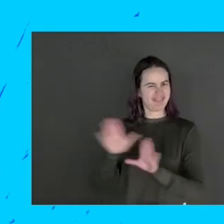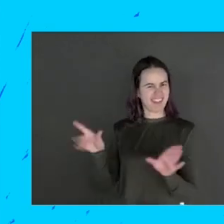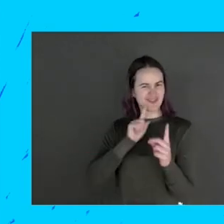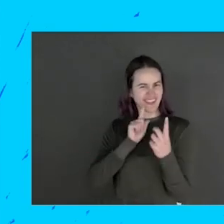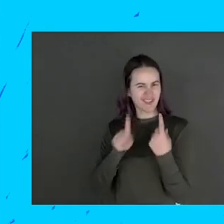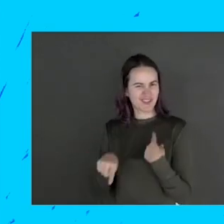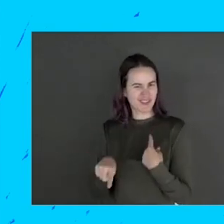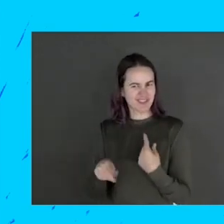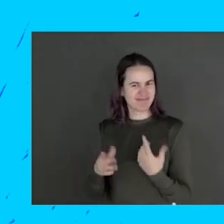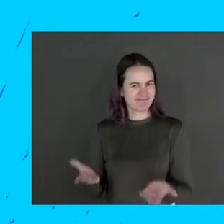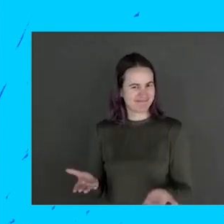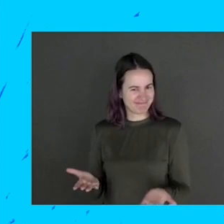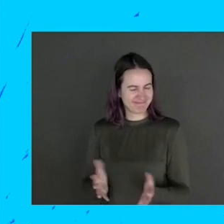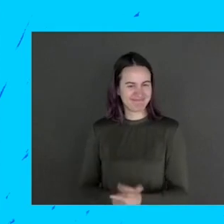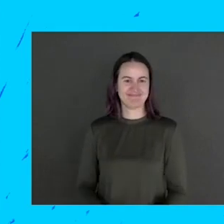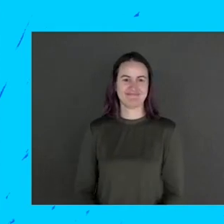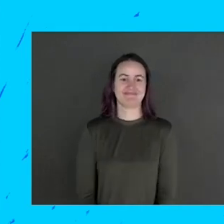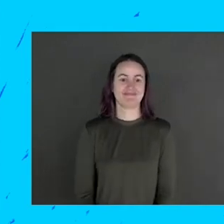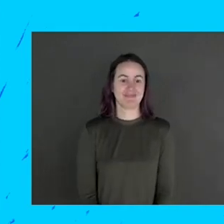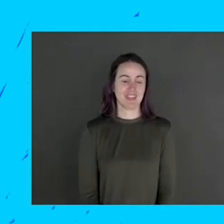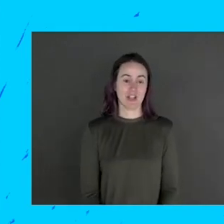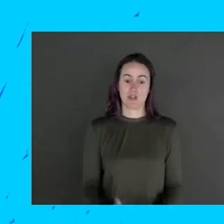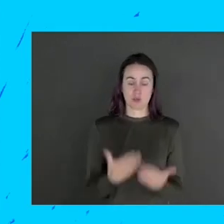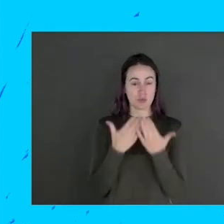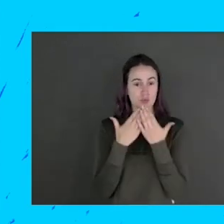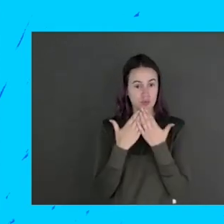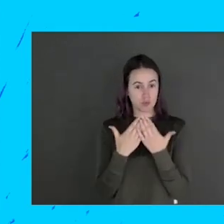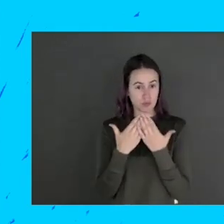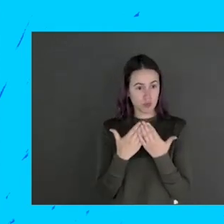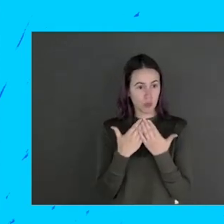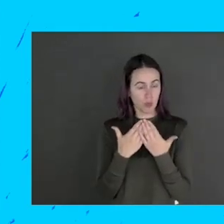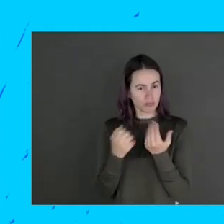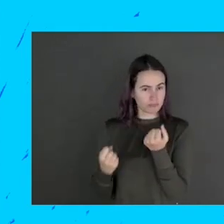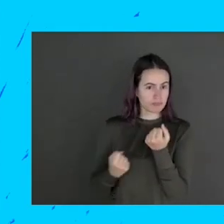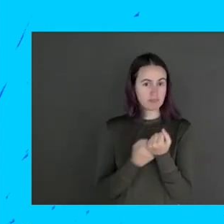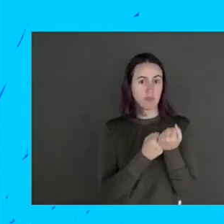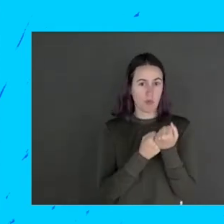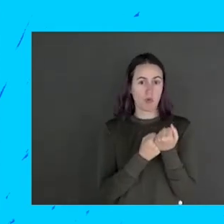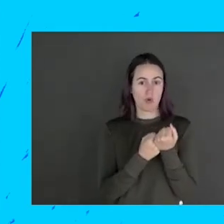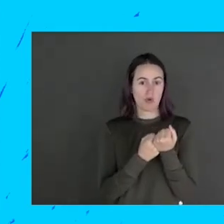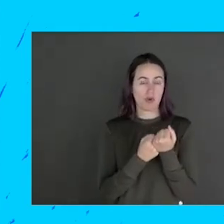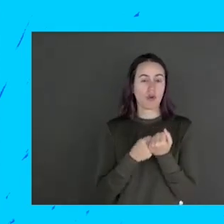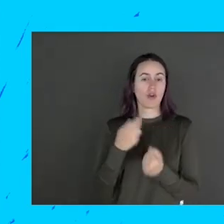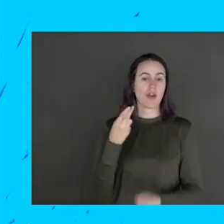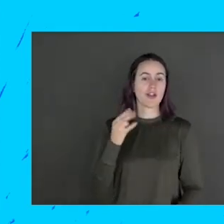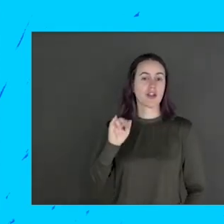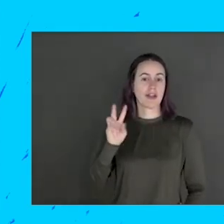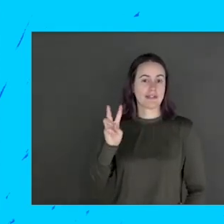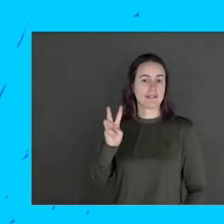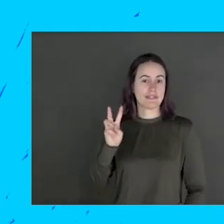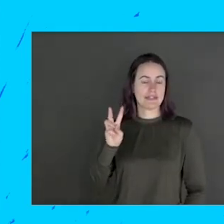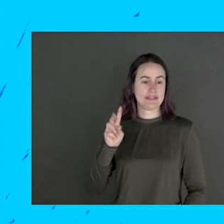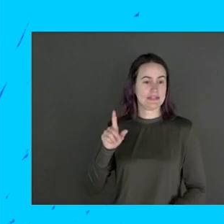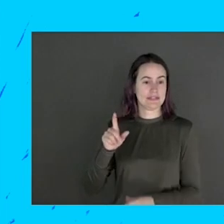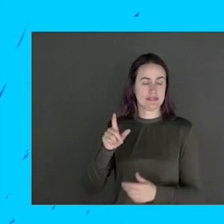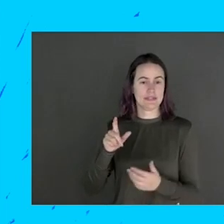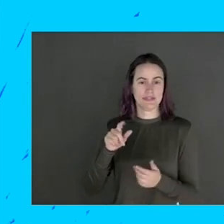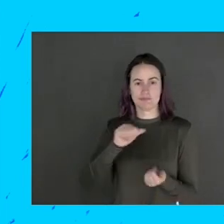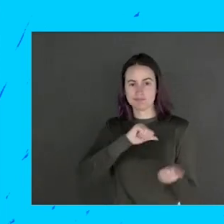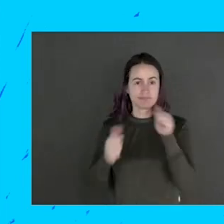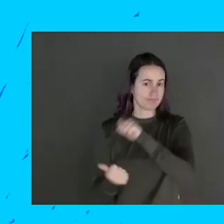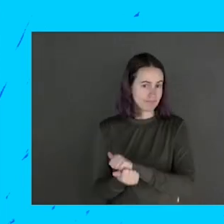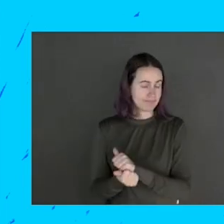do to make sure that schools are playing this appropriate role in the transformative HIV response. And one of the first